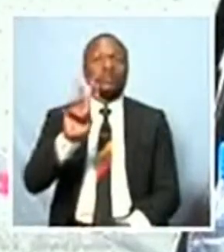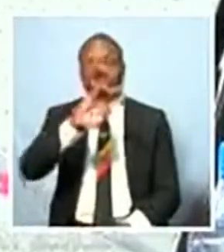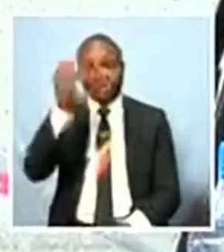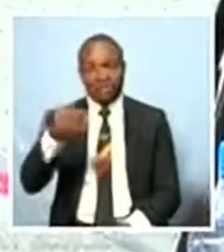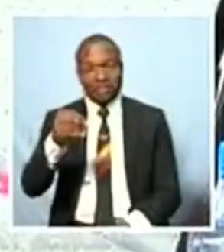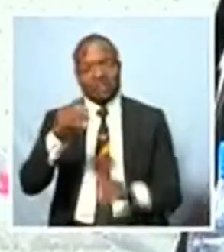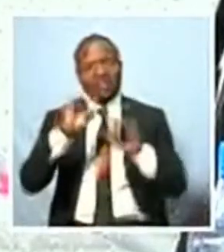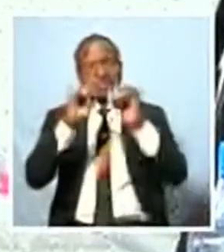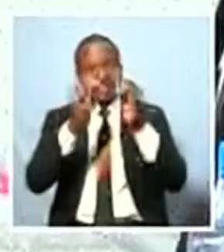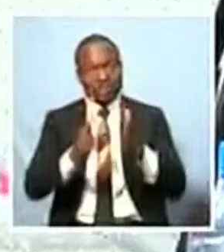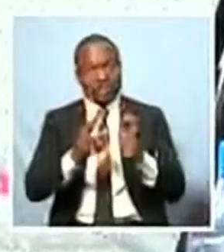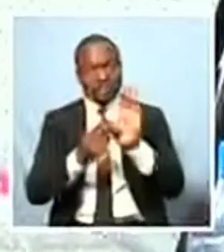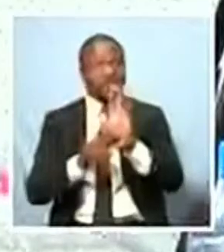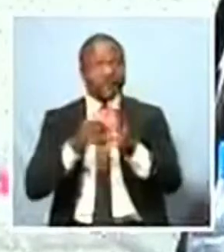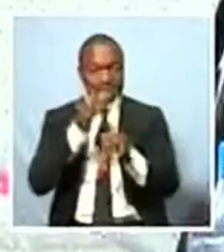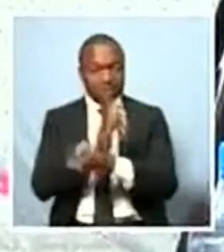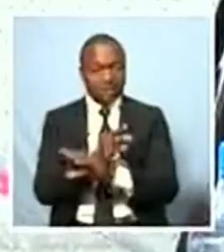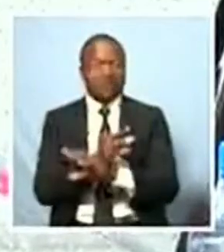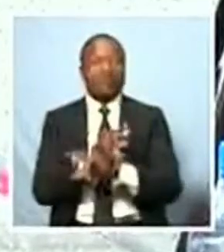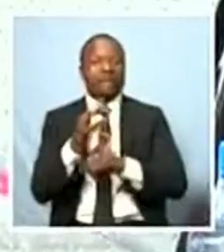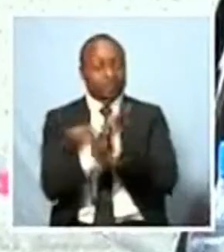indicated preparedness to teach foundational